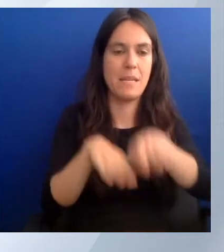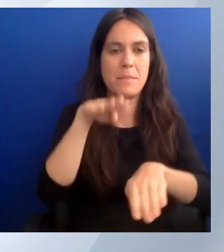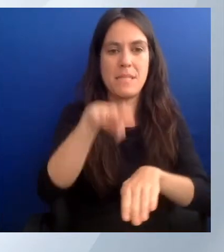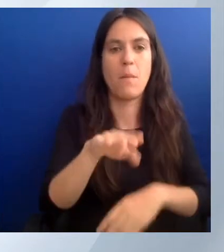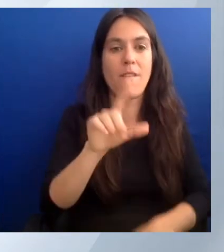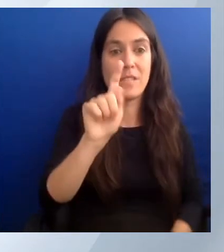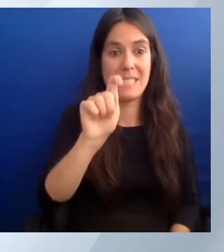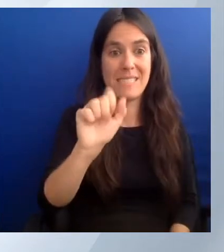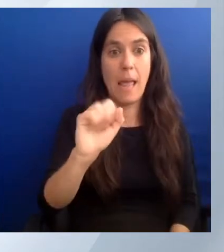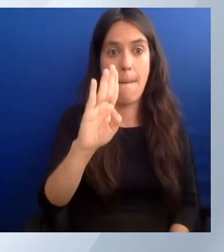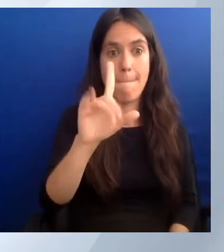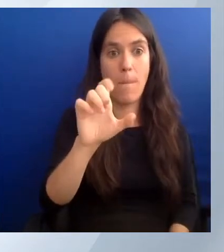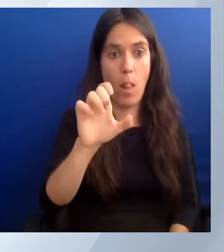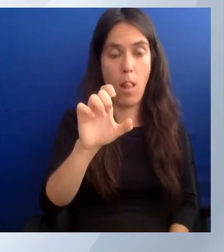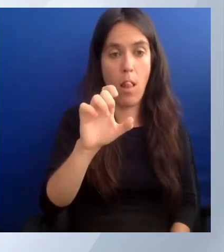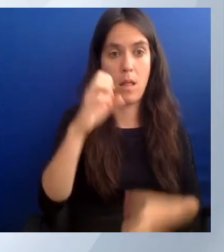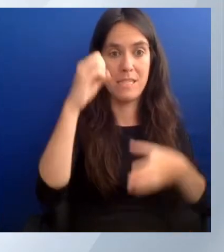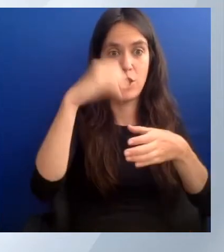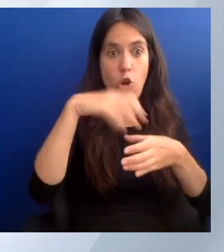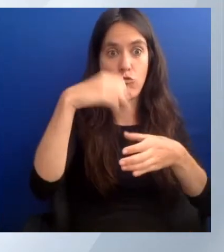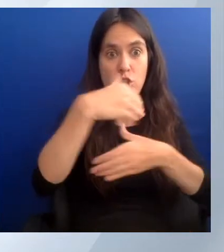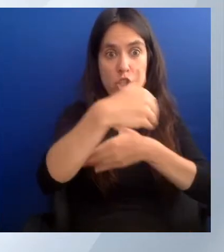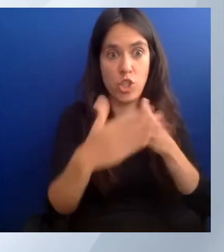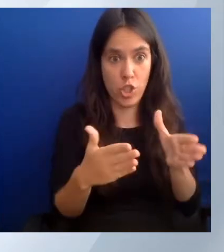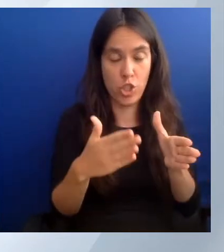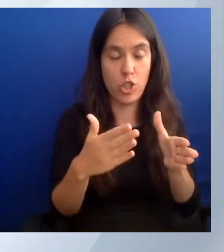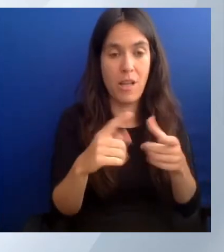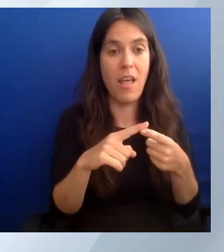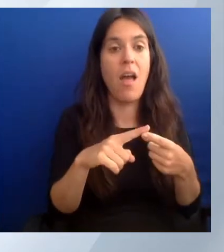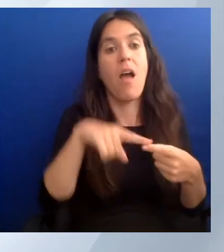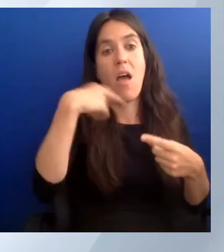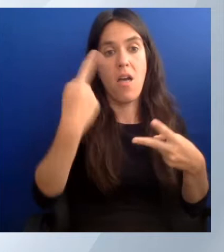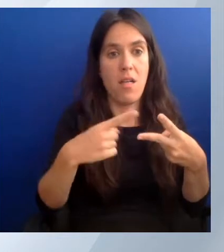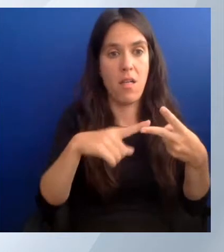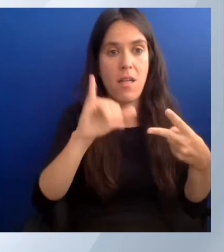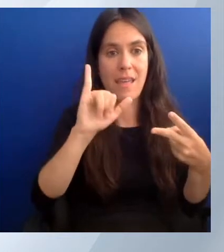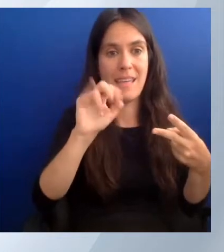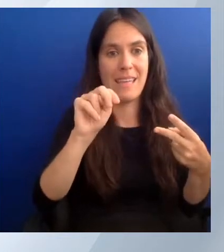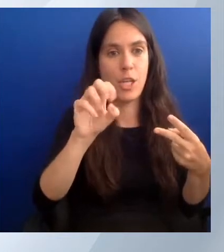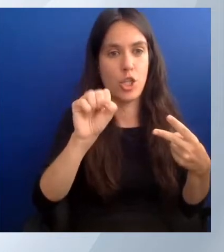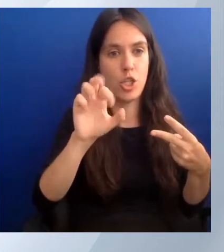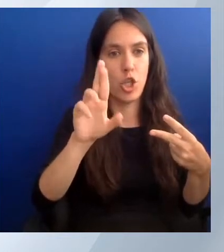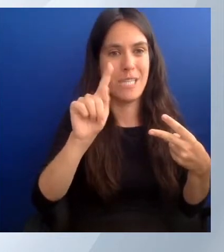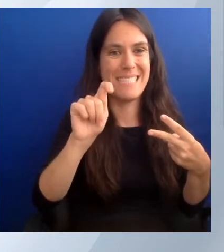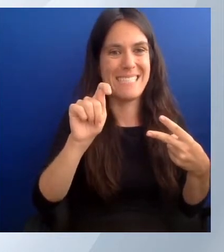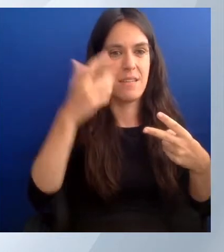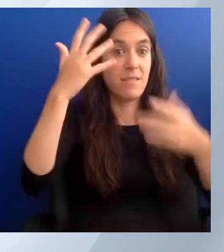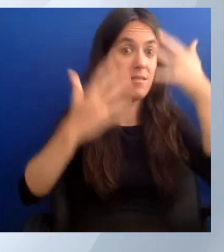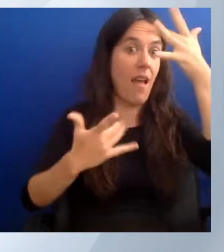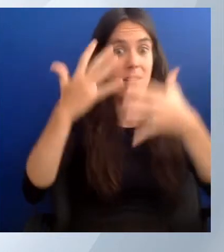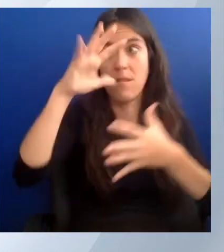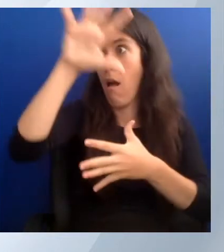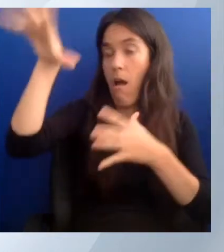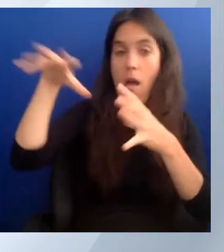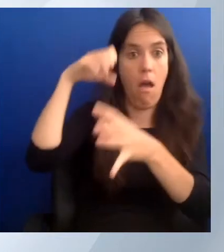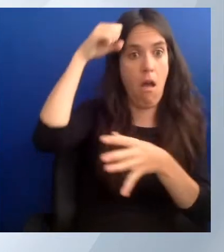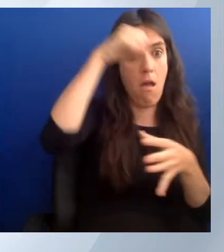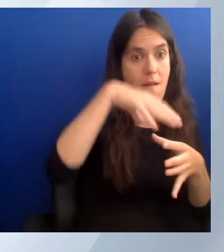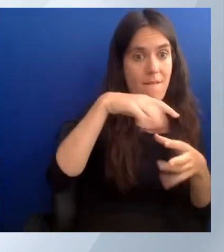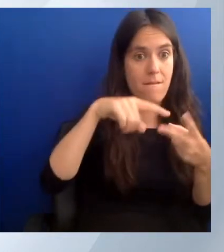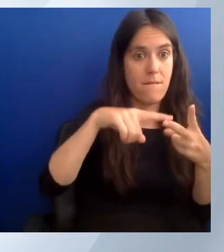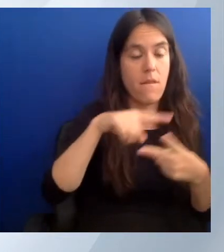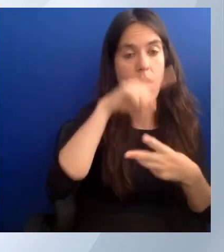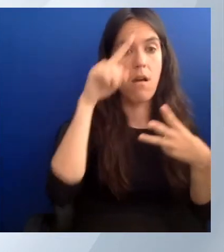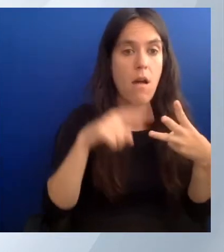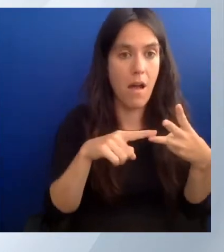account. Then we need to make an insert operation for the data that we're passing in. And then we need to